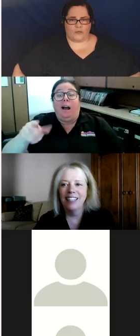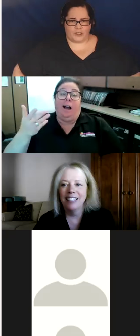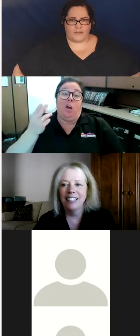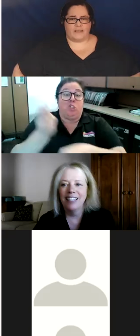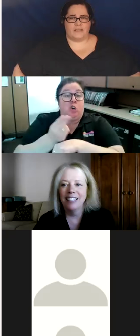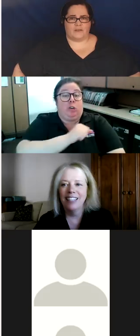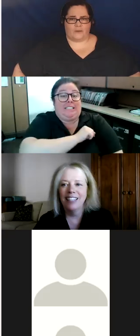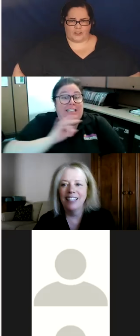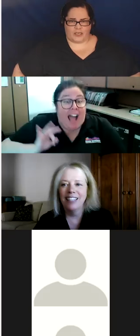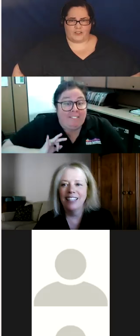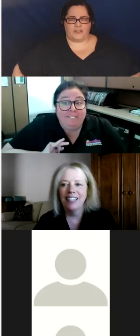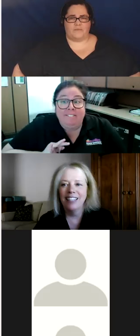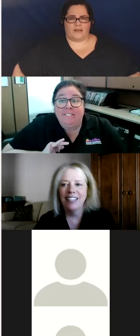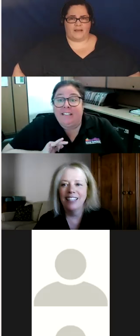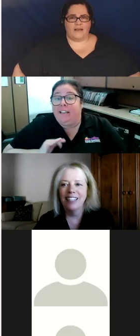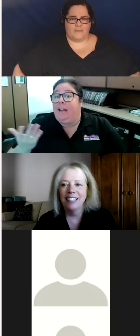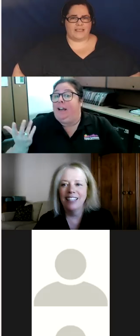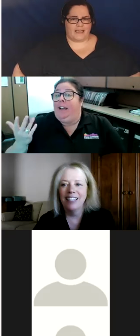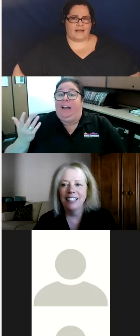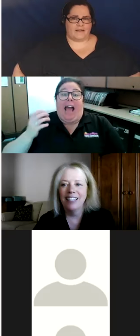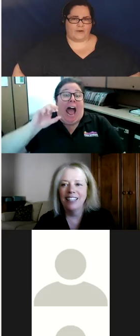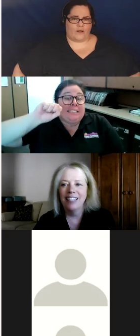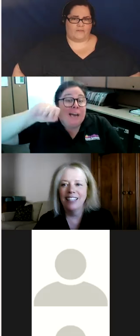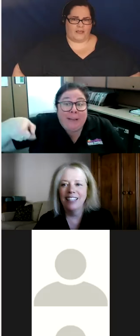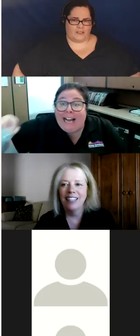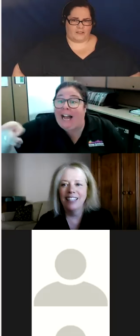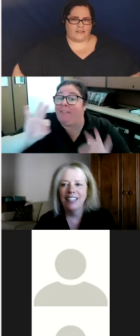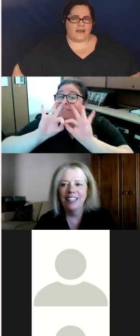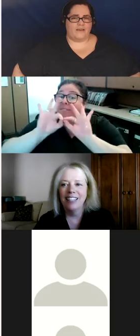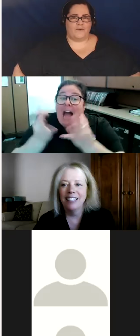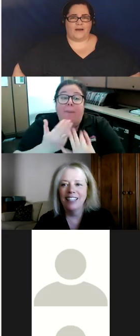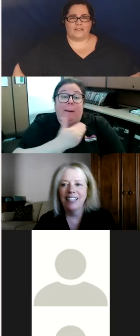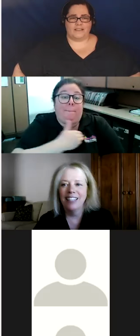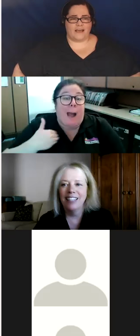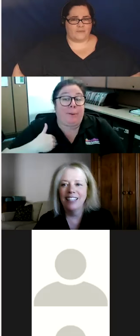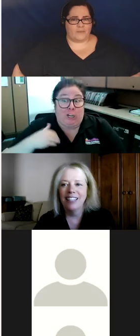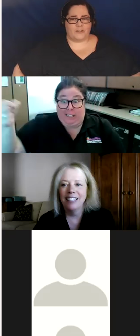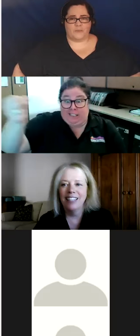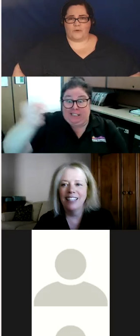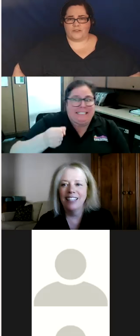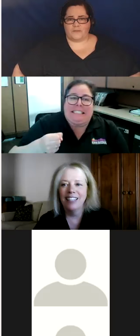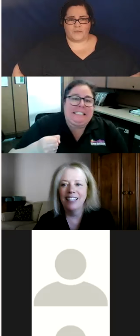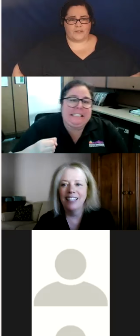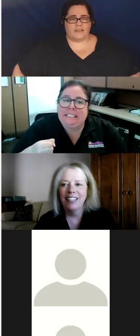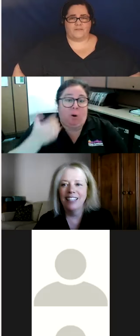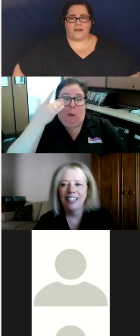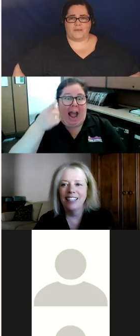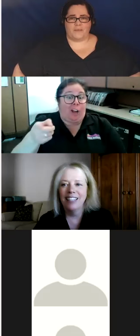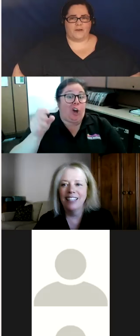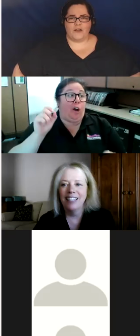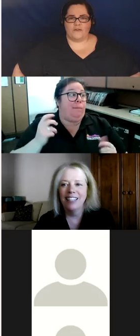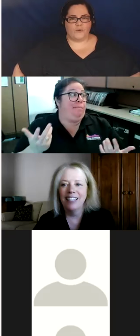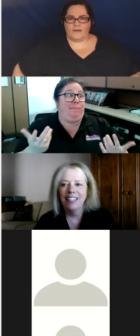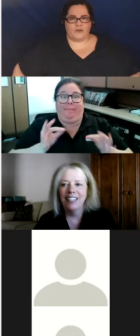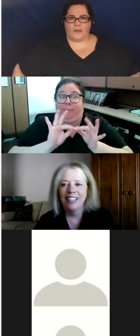taking workshops and continuing education to maintain their qualifications. If you have a staff member, a support service person, a family